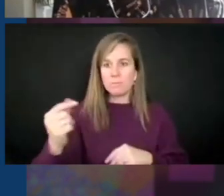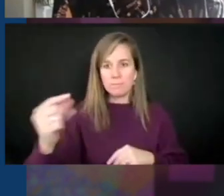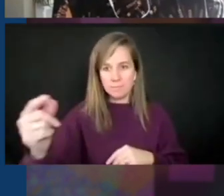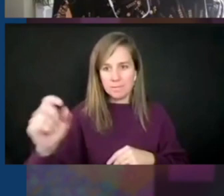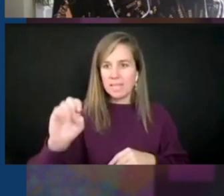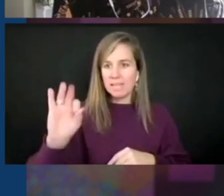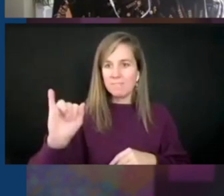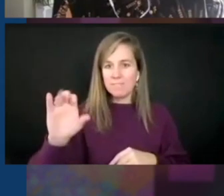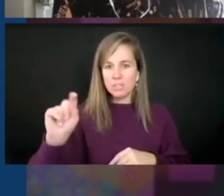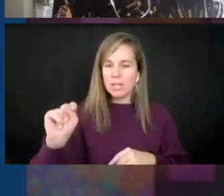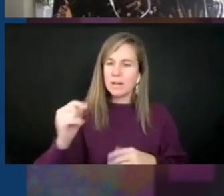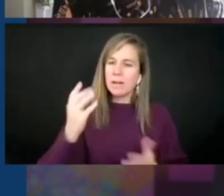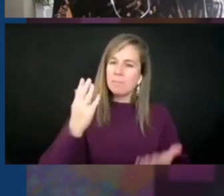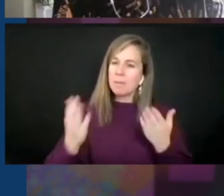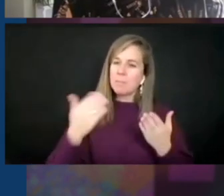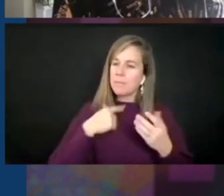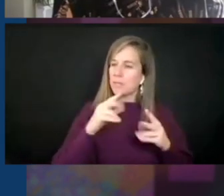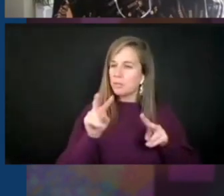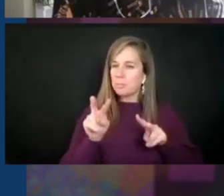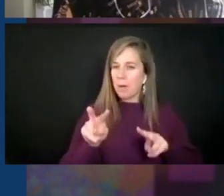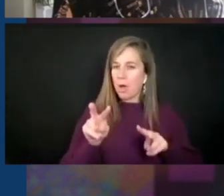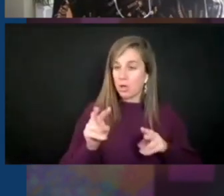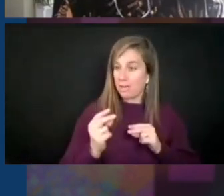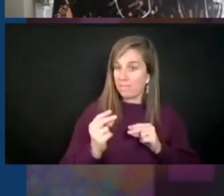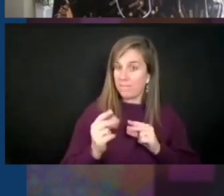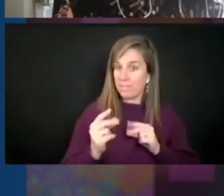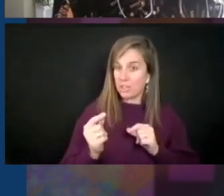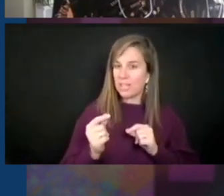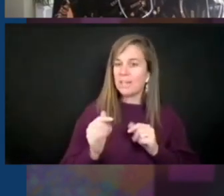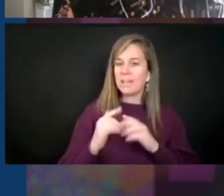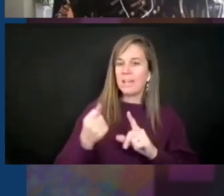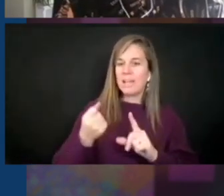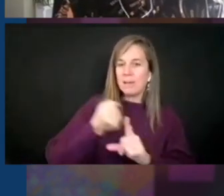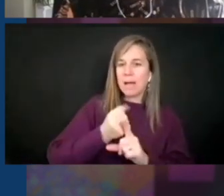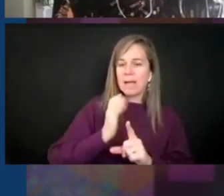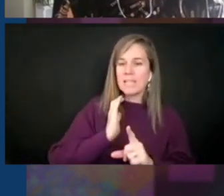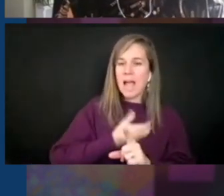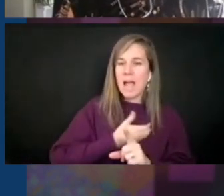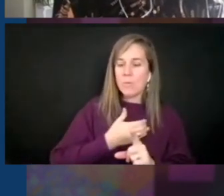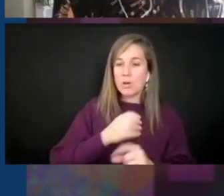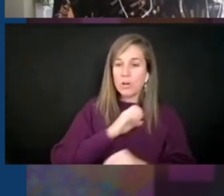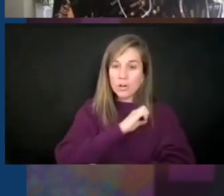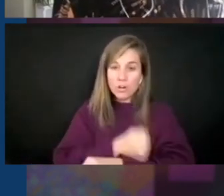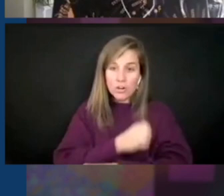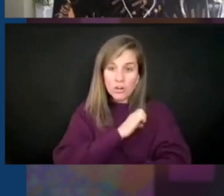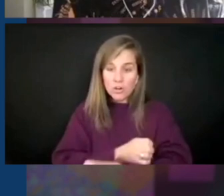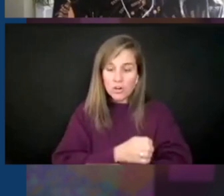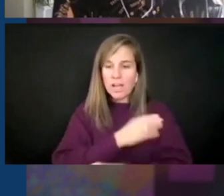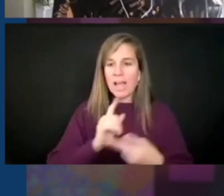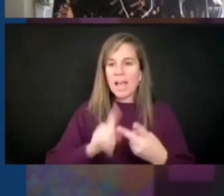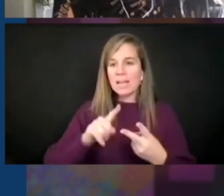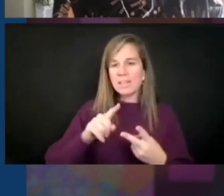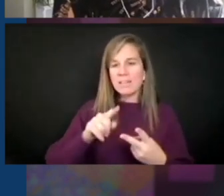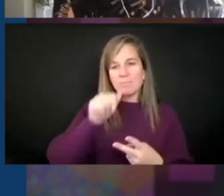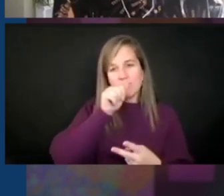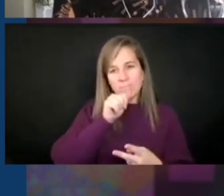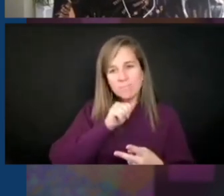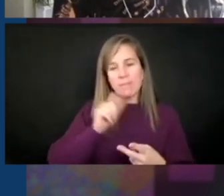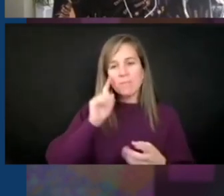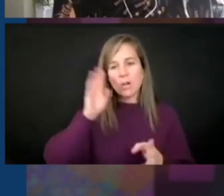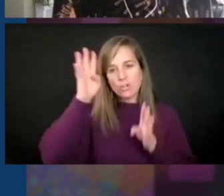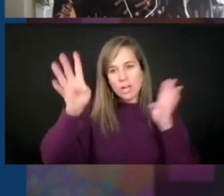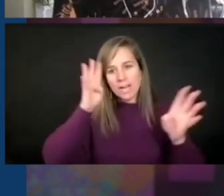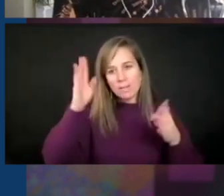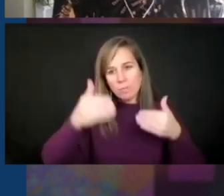we can also monitor where those efficiencies impact our stamina and patience for creative process, community